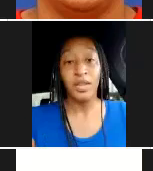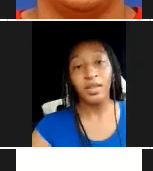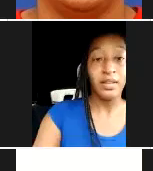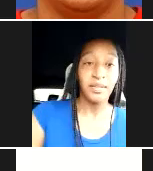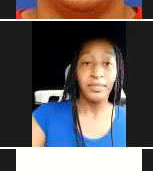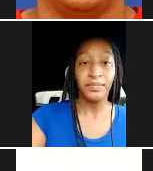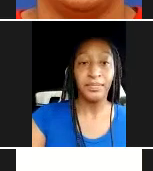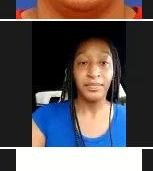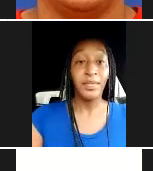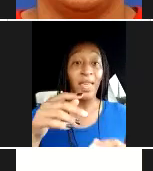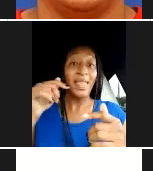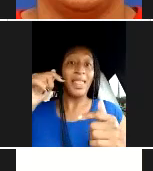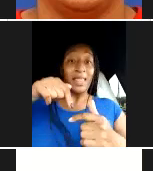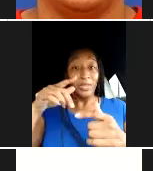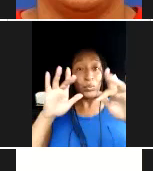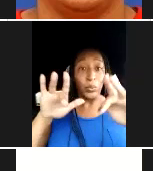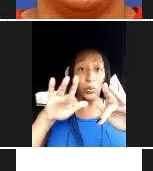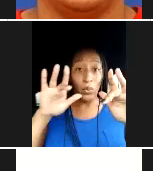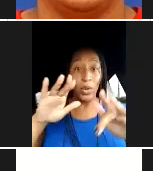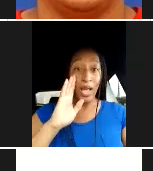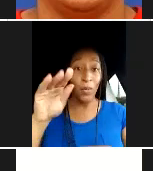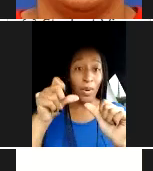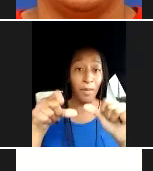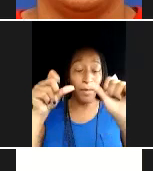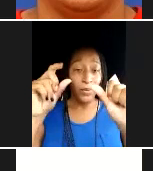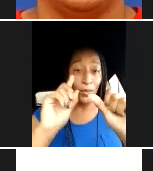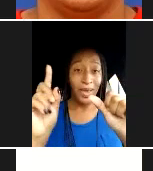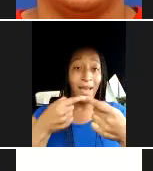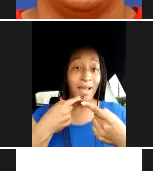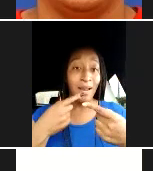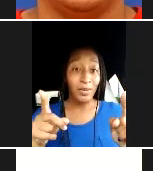So now I'm going to go into the weekly overviews.